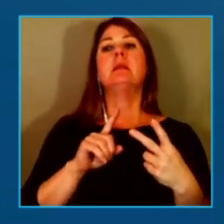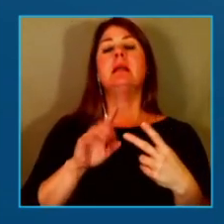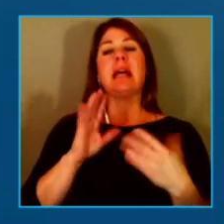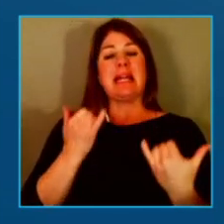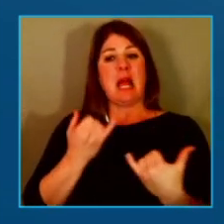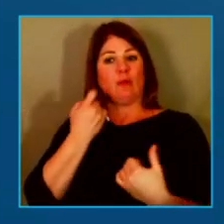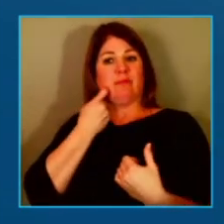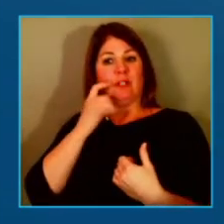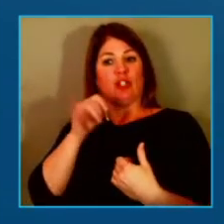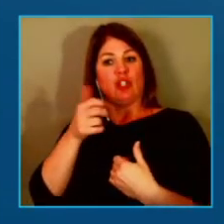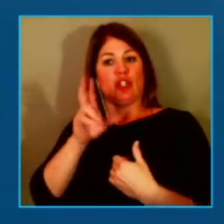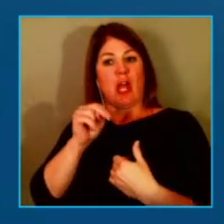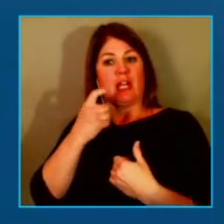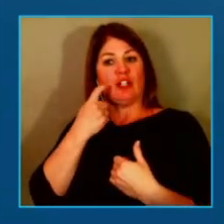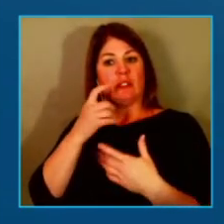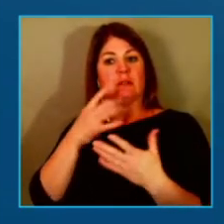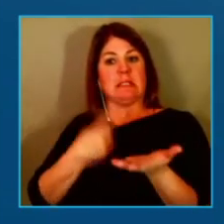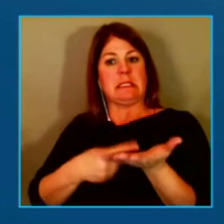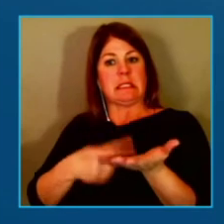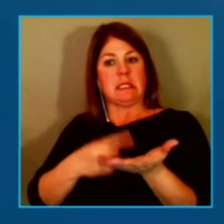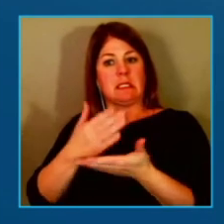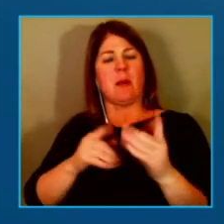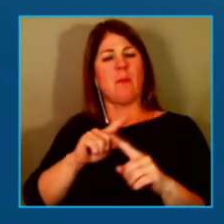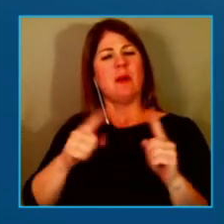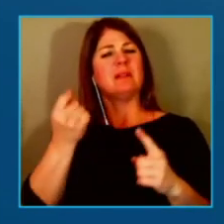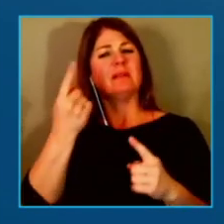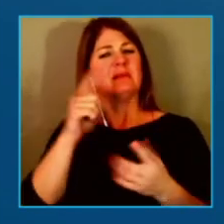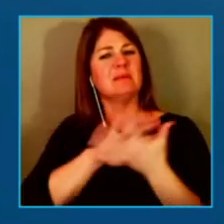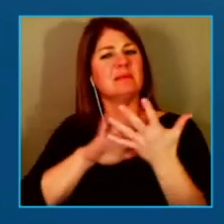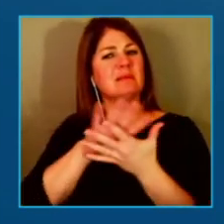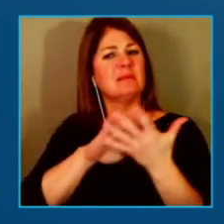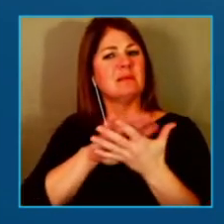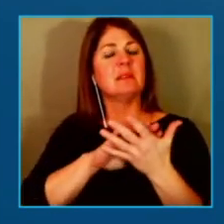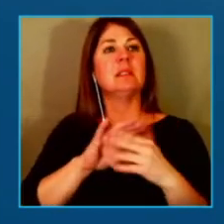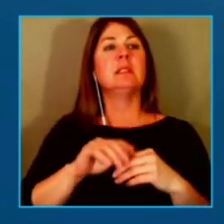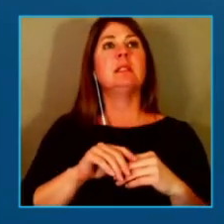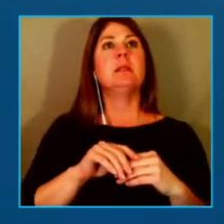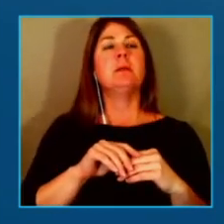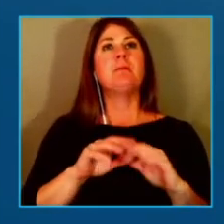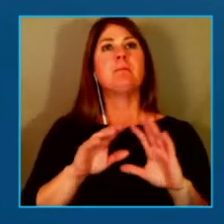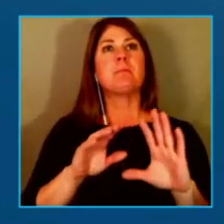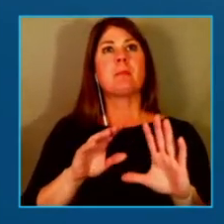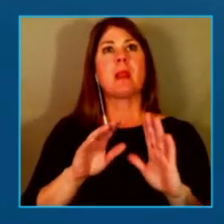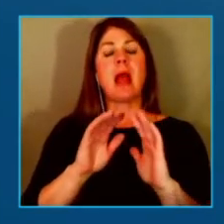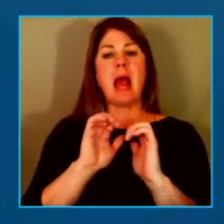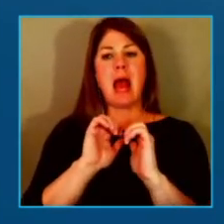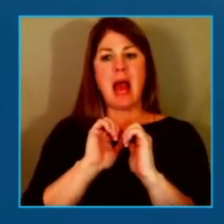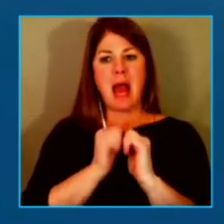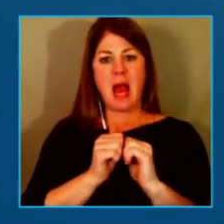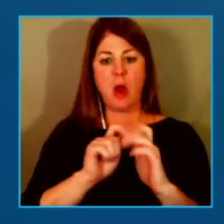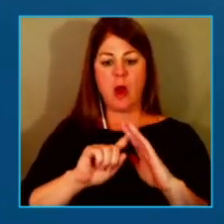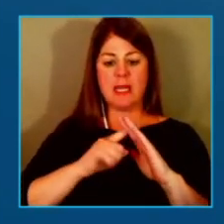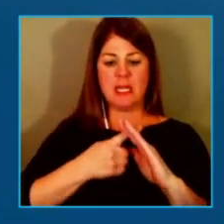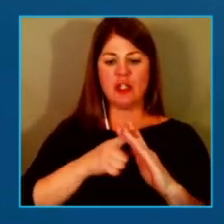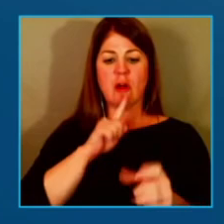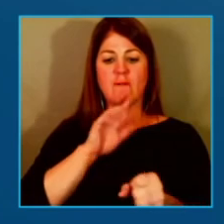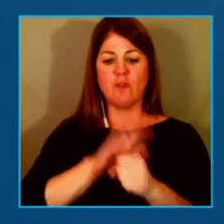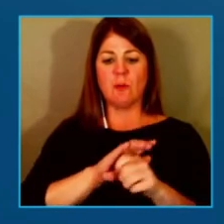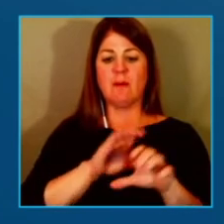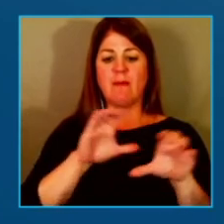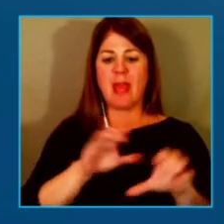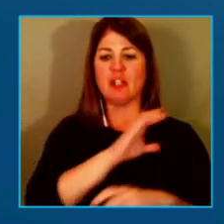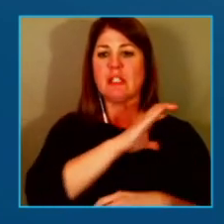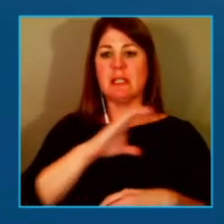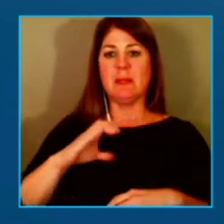over part of it. It's a little unclear to me exactly how the initial affirmative action committee is stood